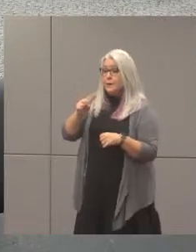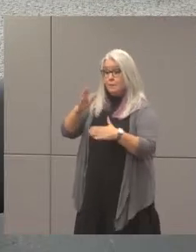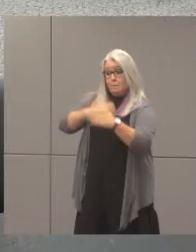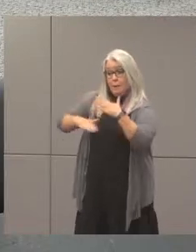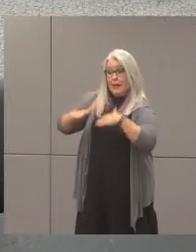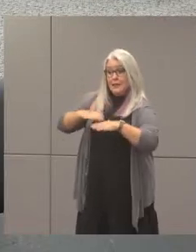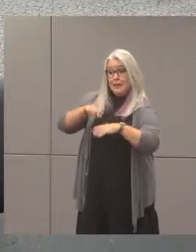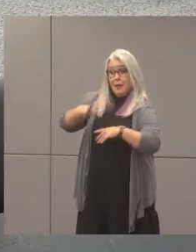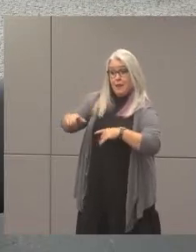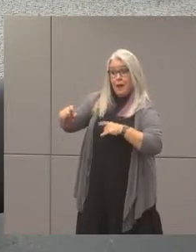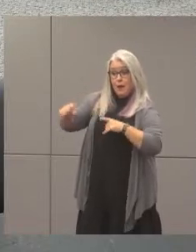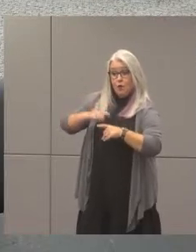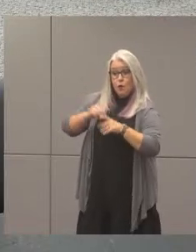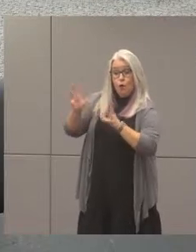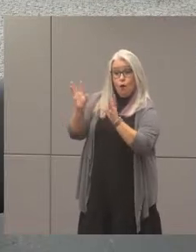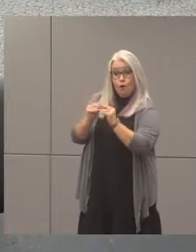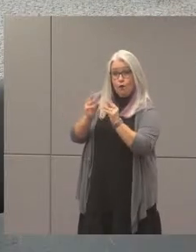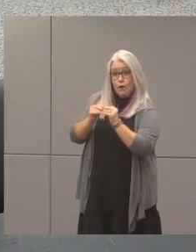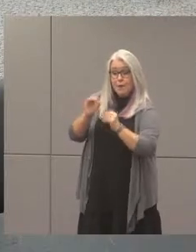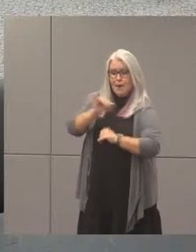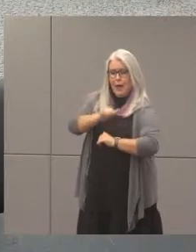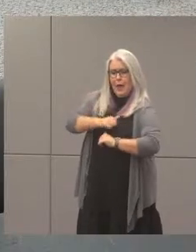of that call with the people there,